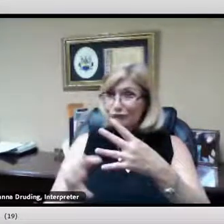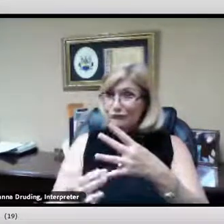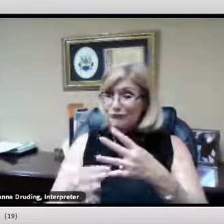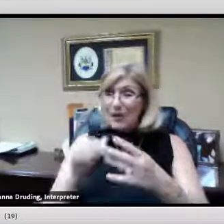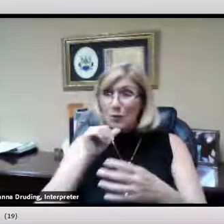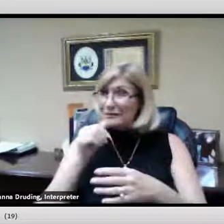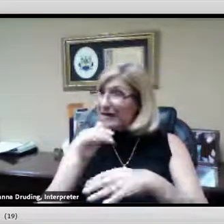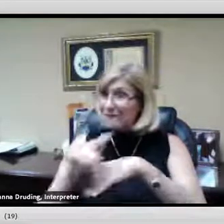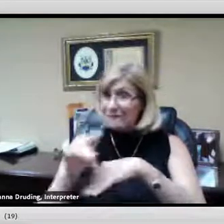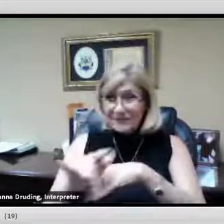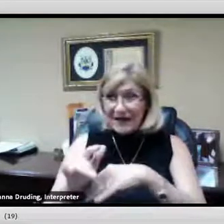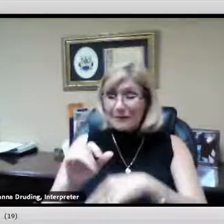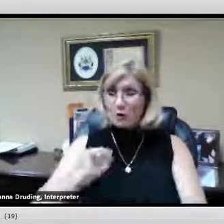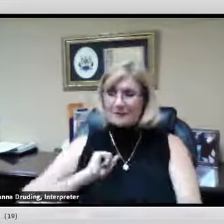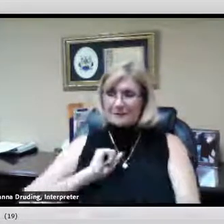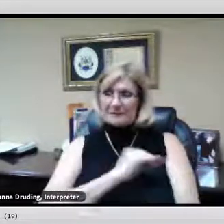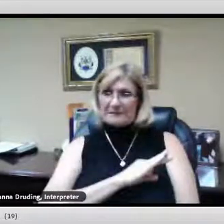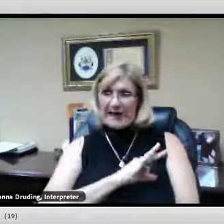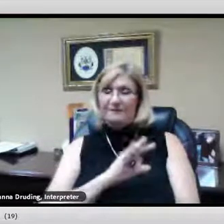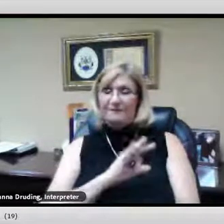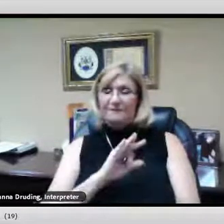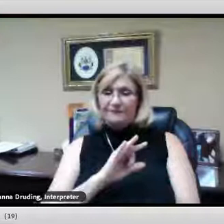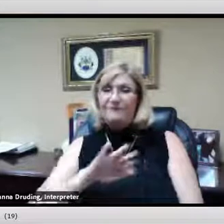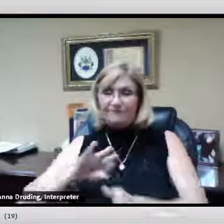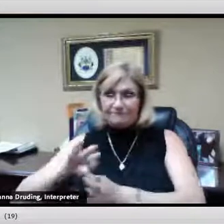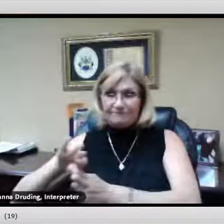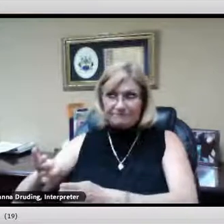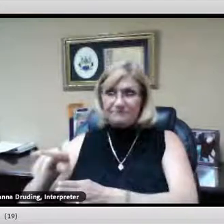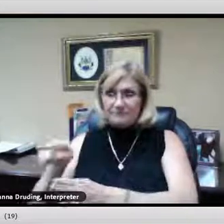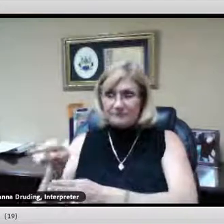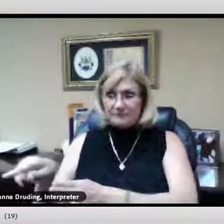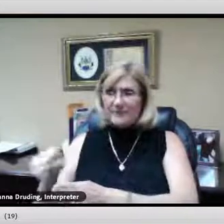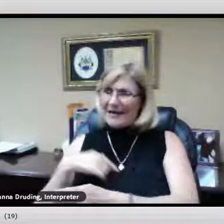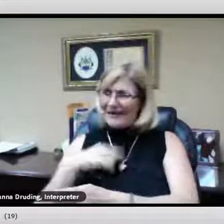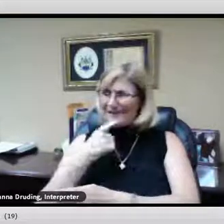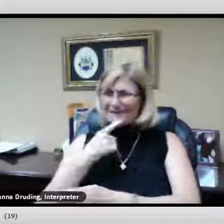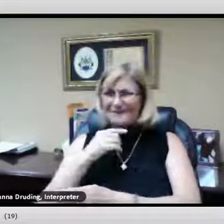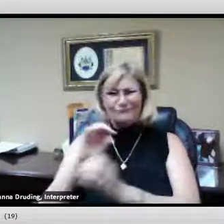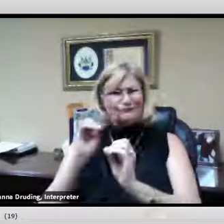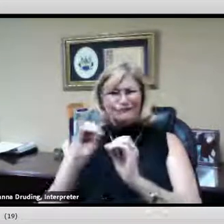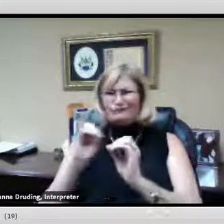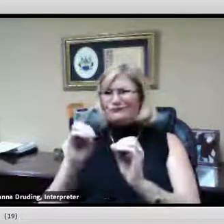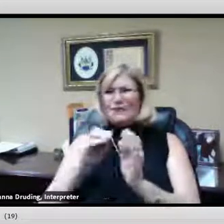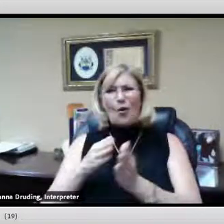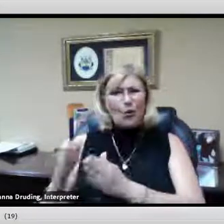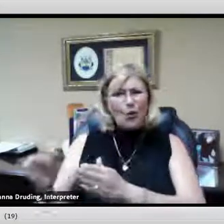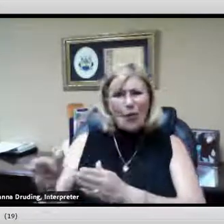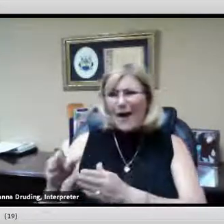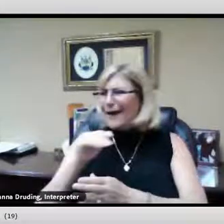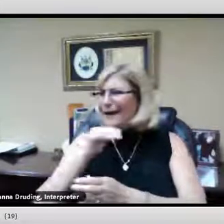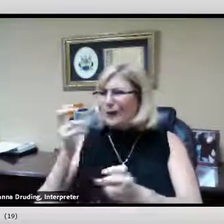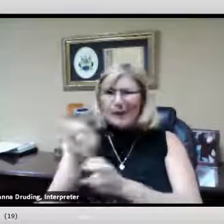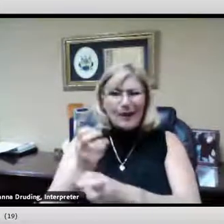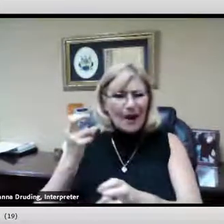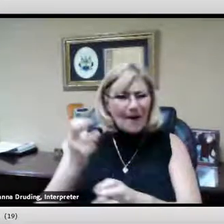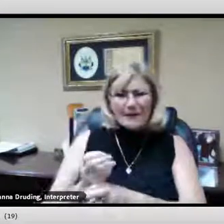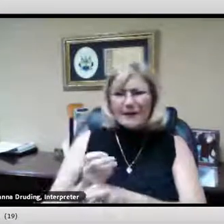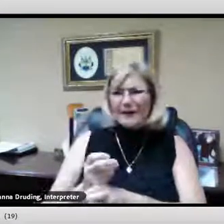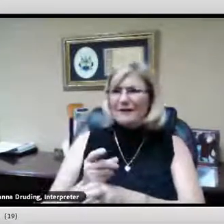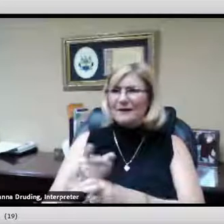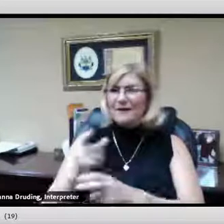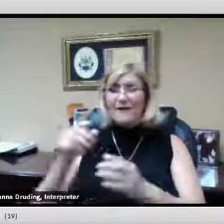the staff side of the catalog, and I had said for years, oh, there's no way they could do that, it would be too complicated. And then